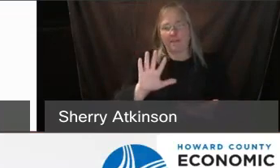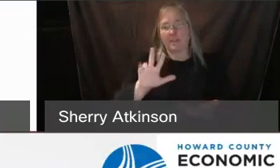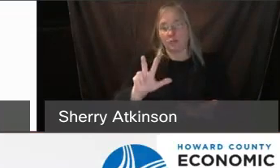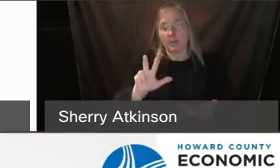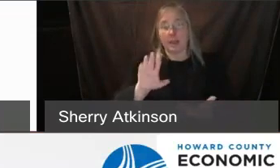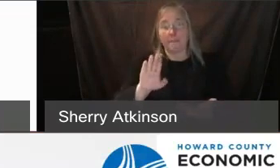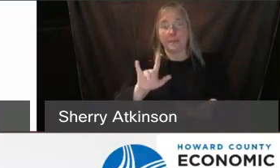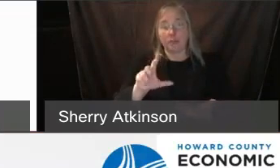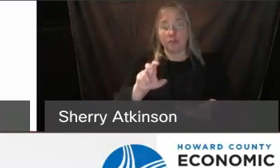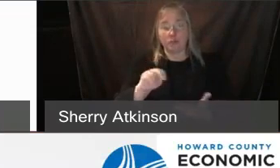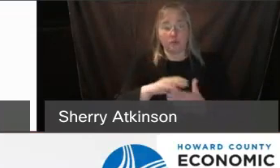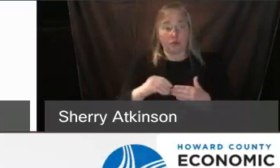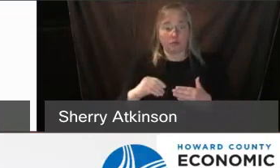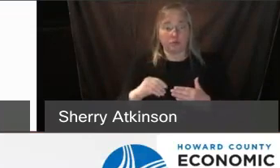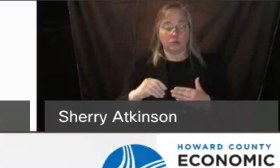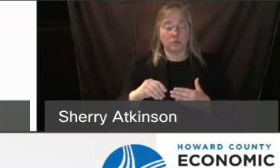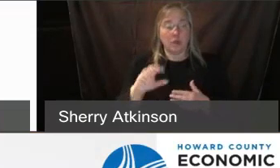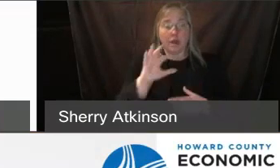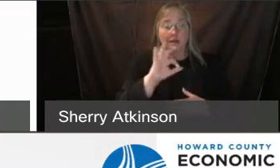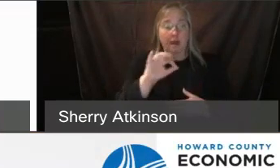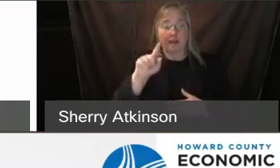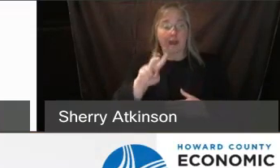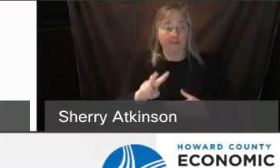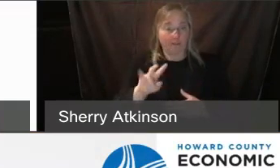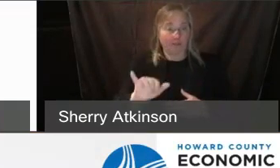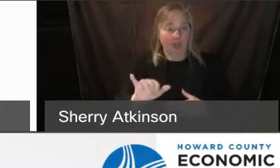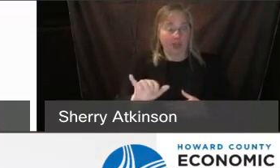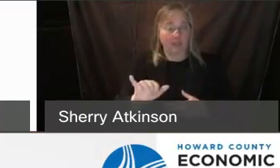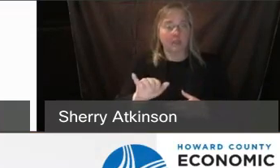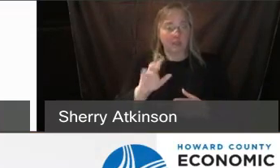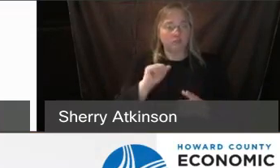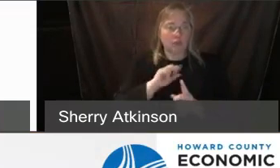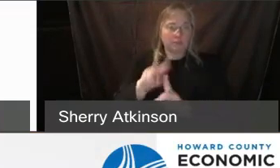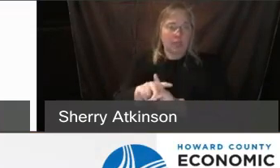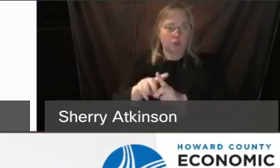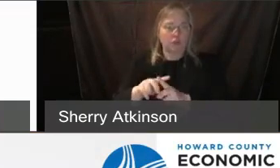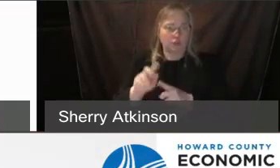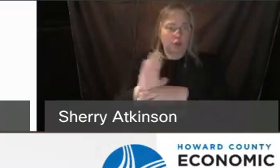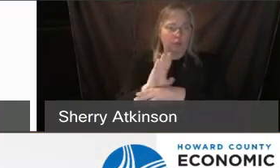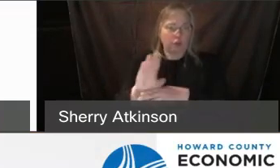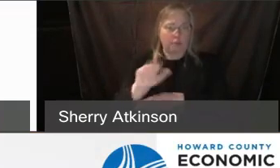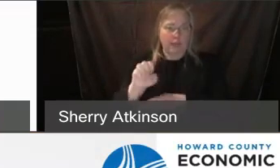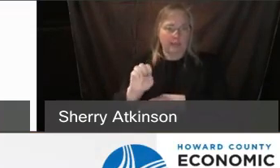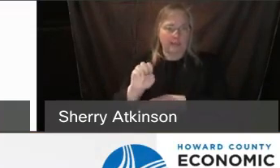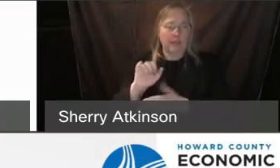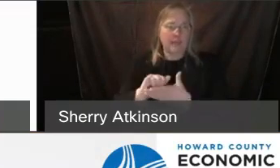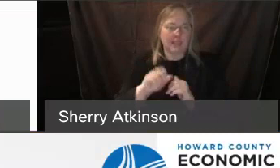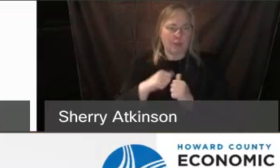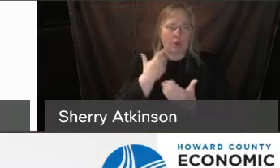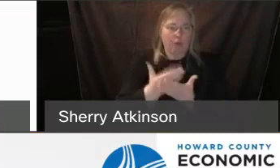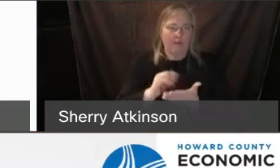billion. 9.5 of that is attributable to the commercial base, which gives us, that's how we arrive